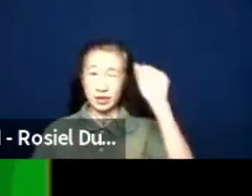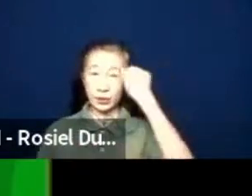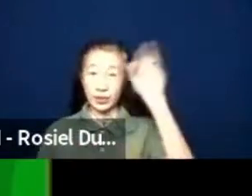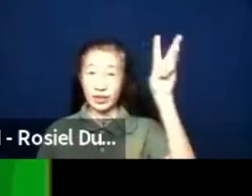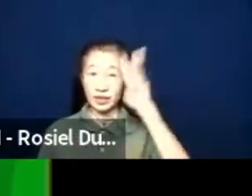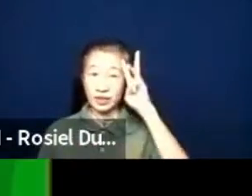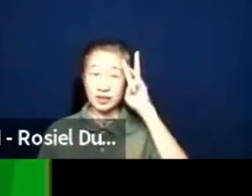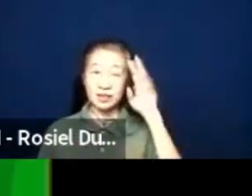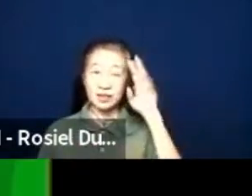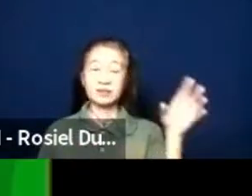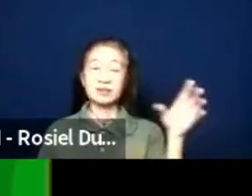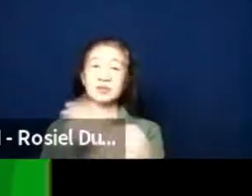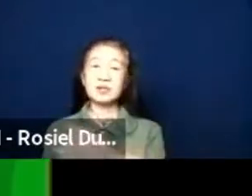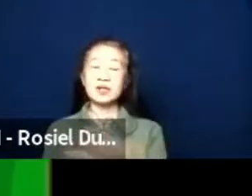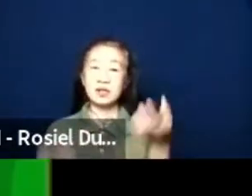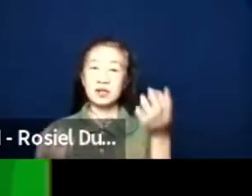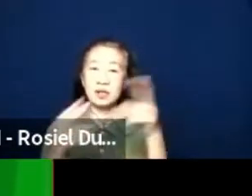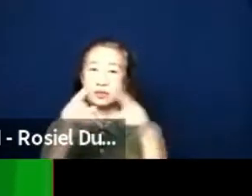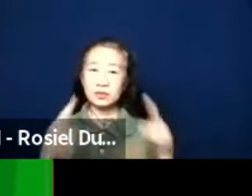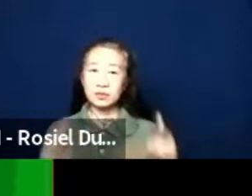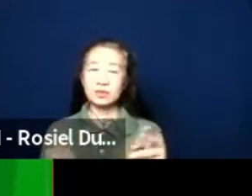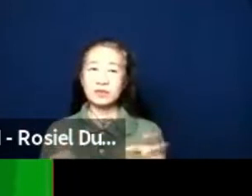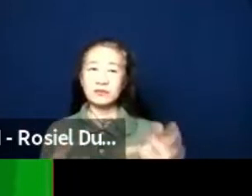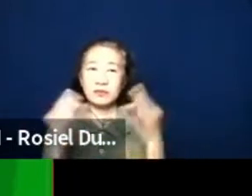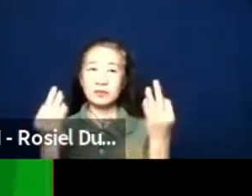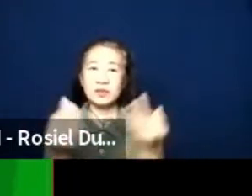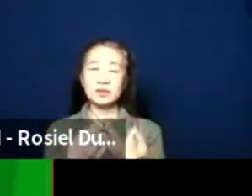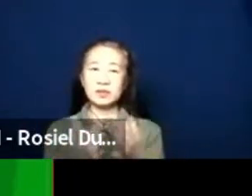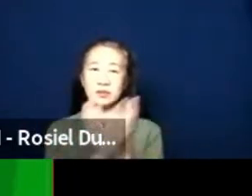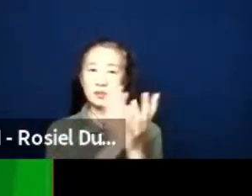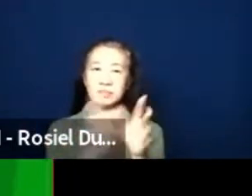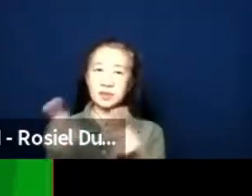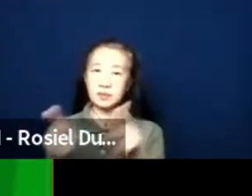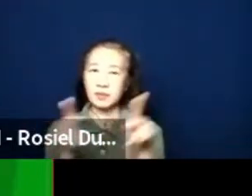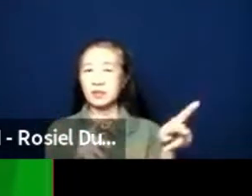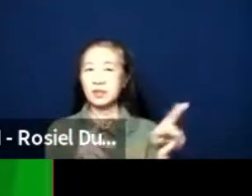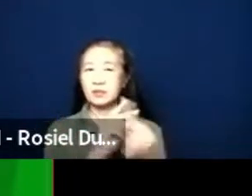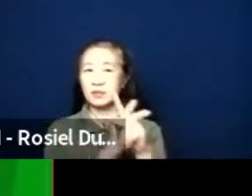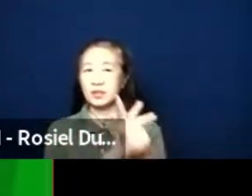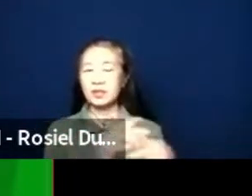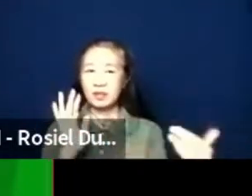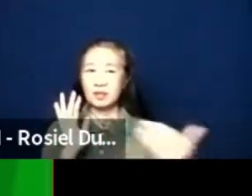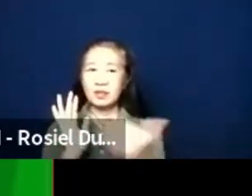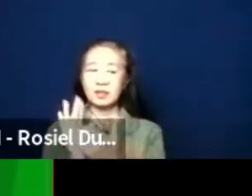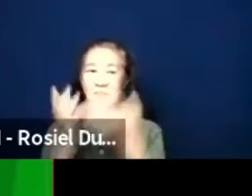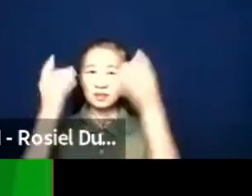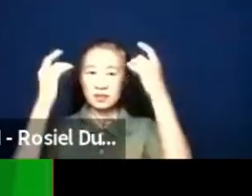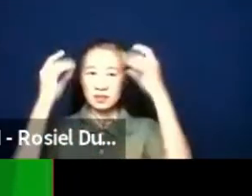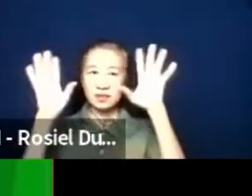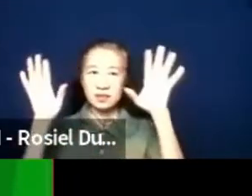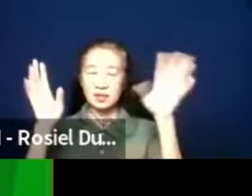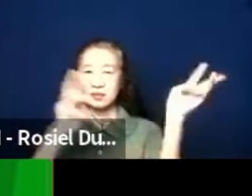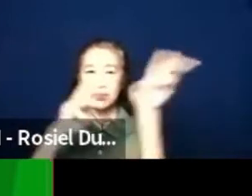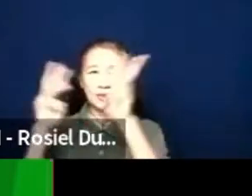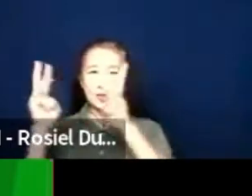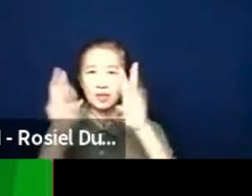and encourages individuals, families, and communities to prepare for and protect against disaster and severe weather events